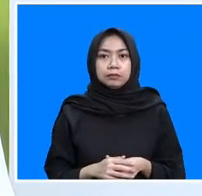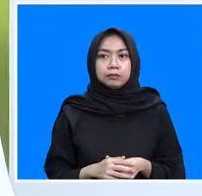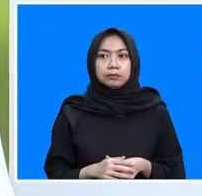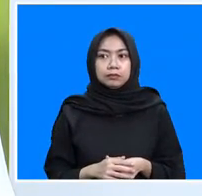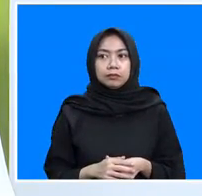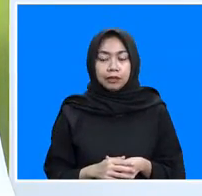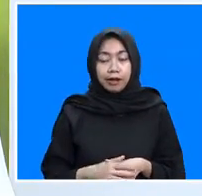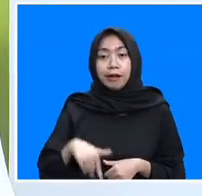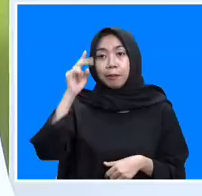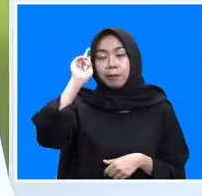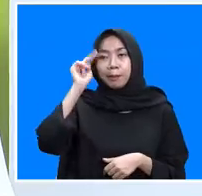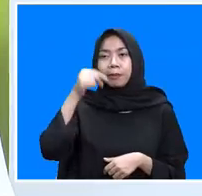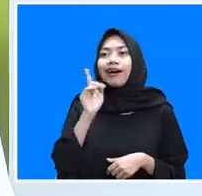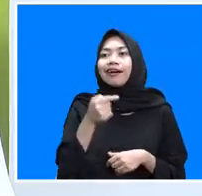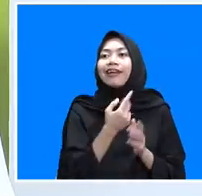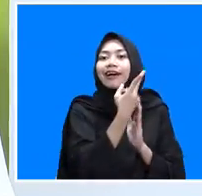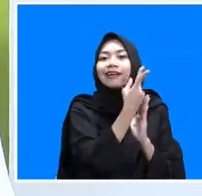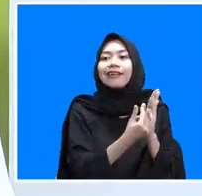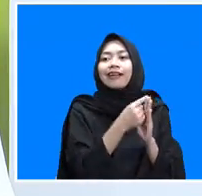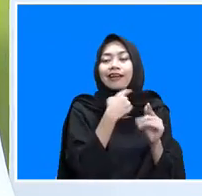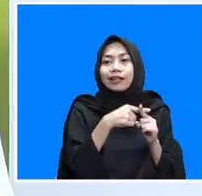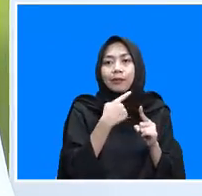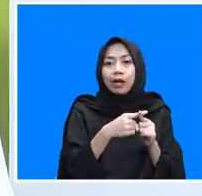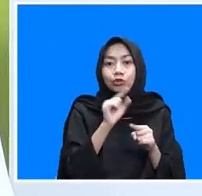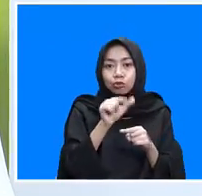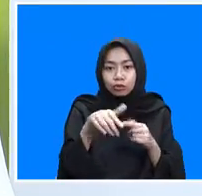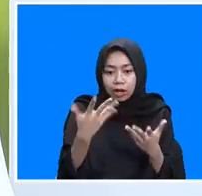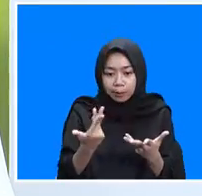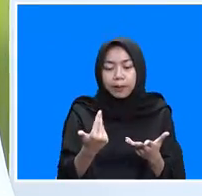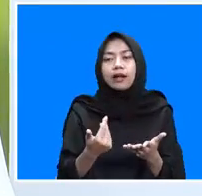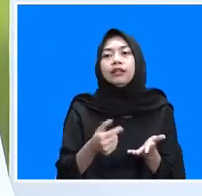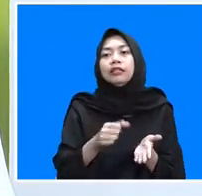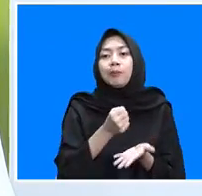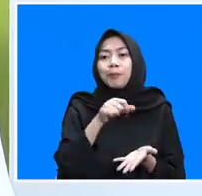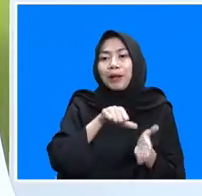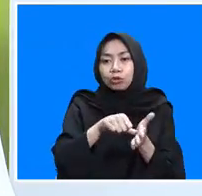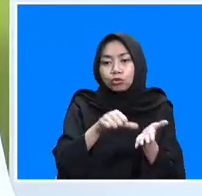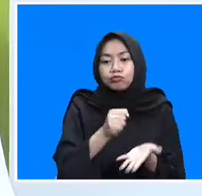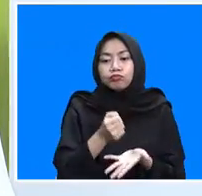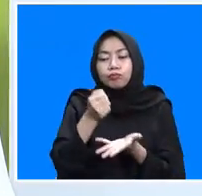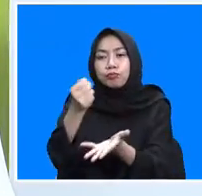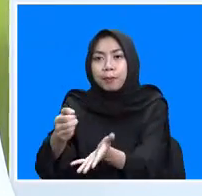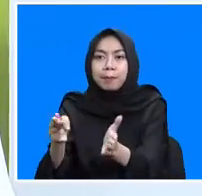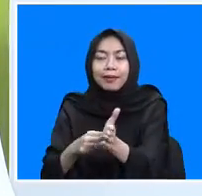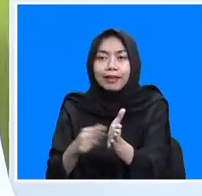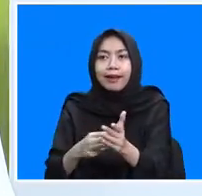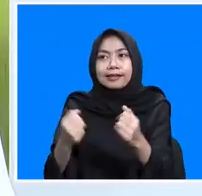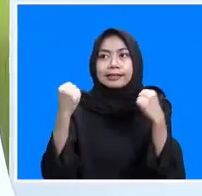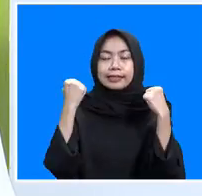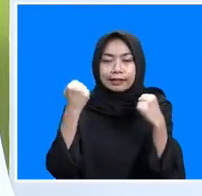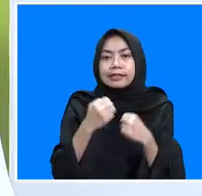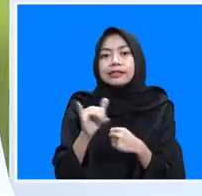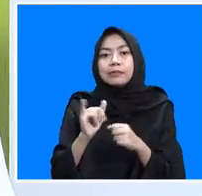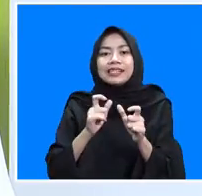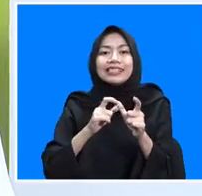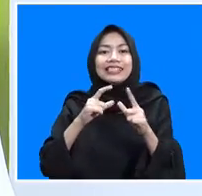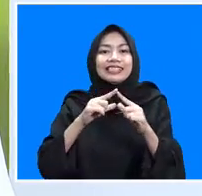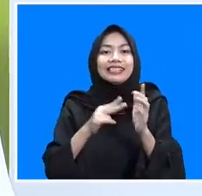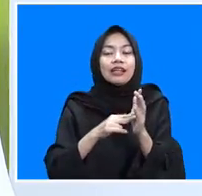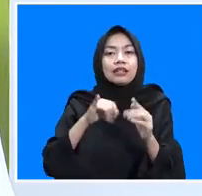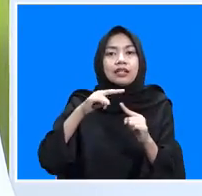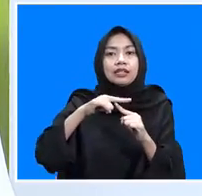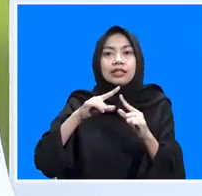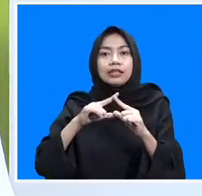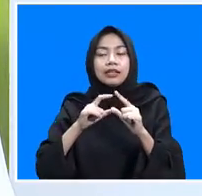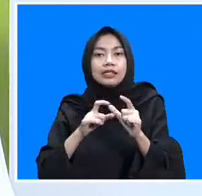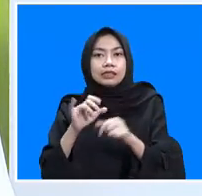funding for implementing health and sanitation protocols in schools, and that included stuff like